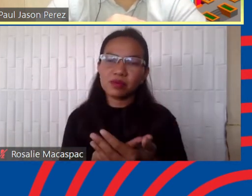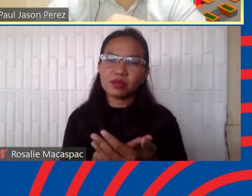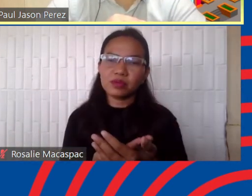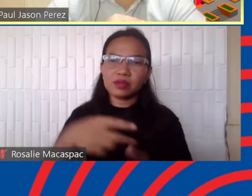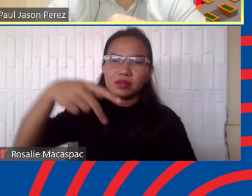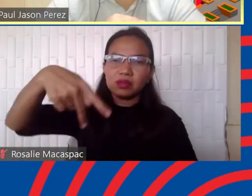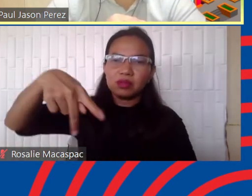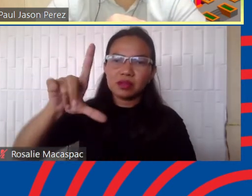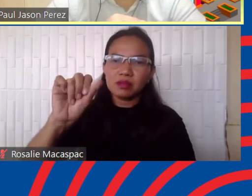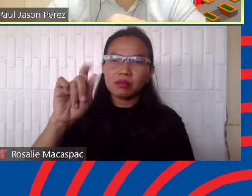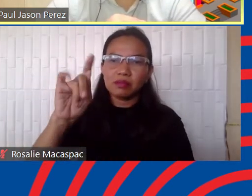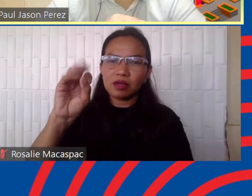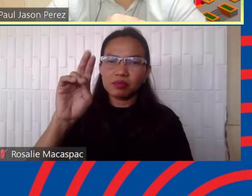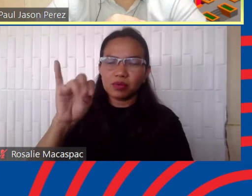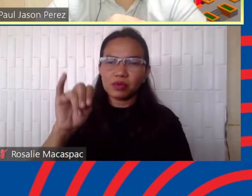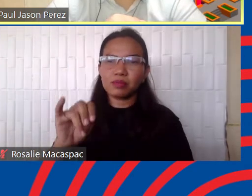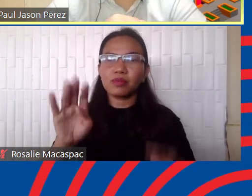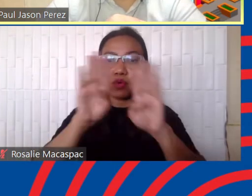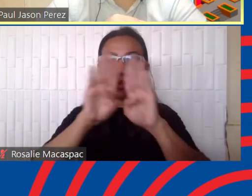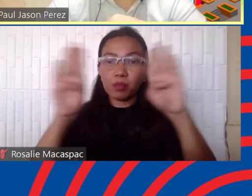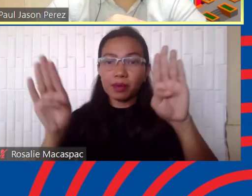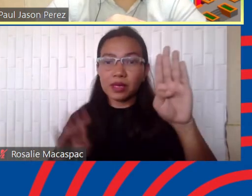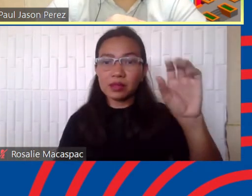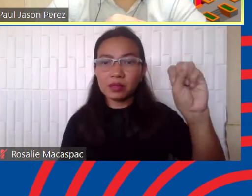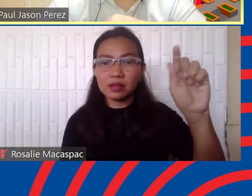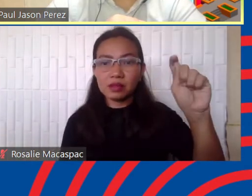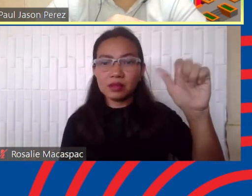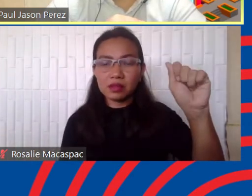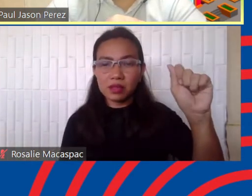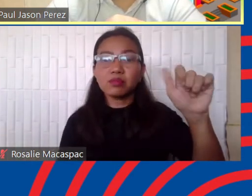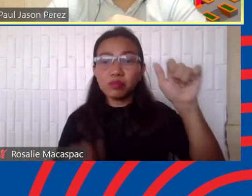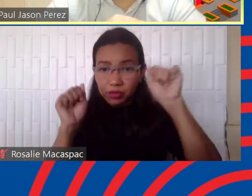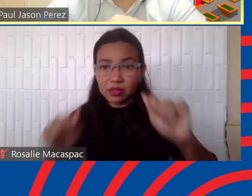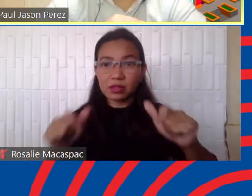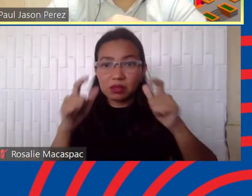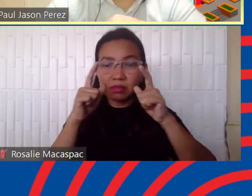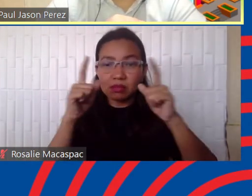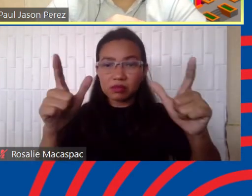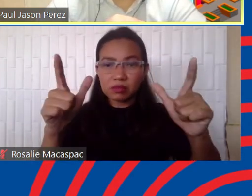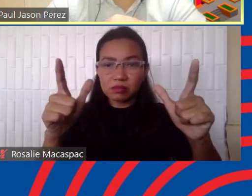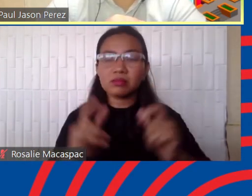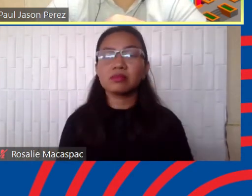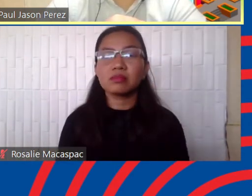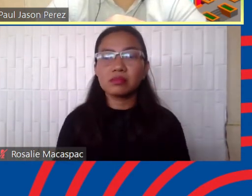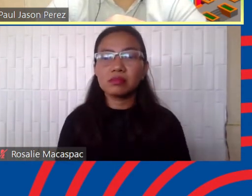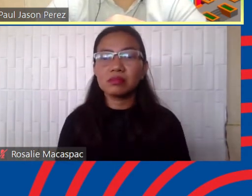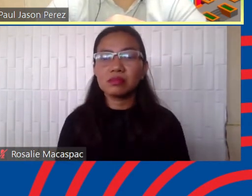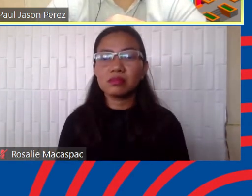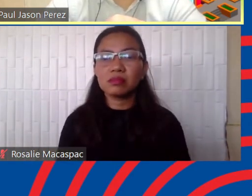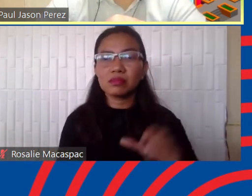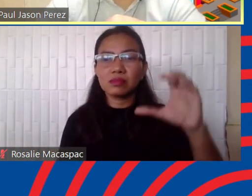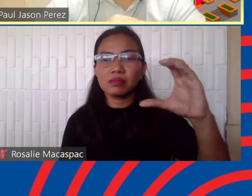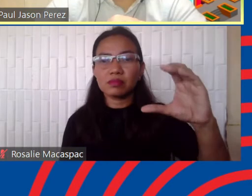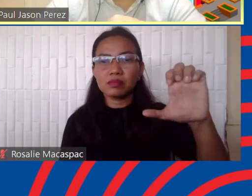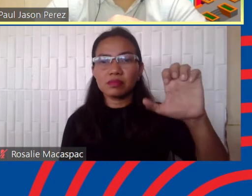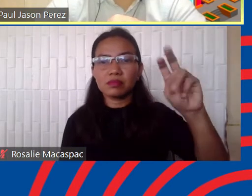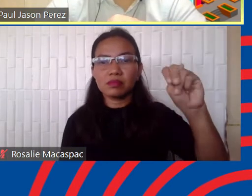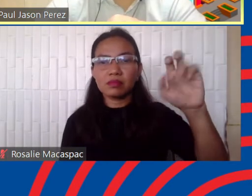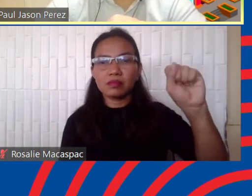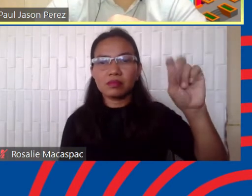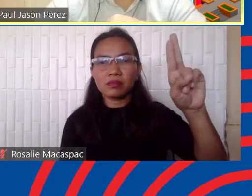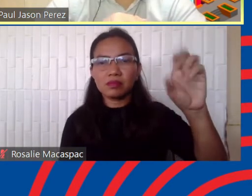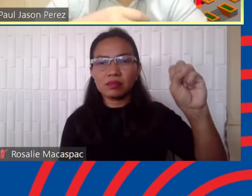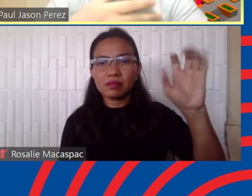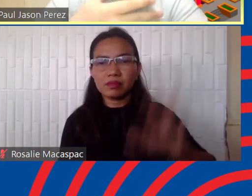the OpenStat that you can visit to look for uh, census data or